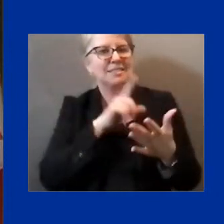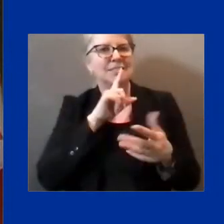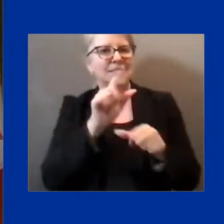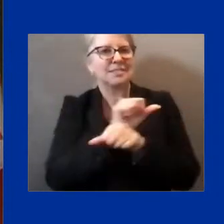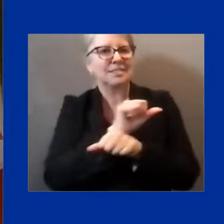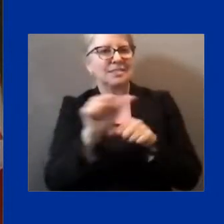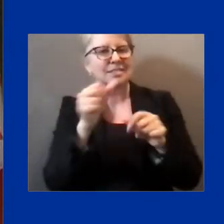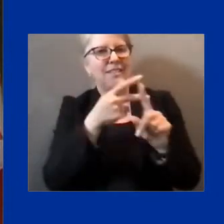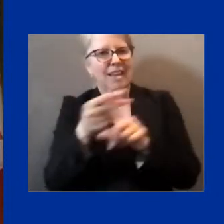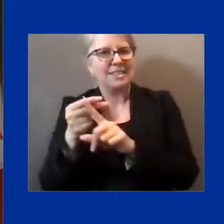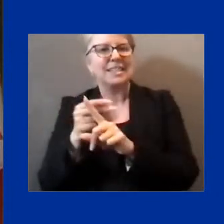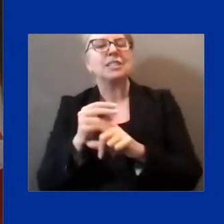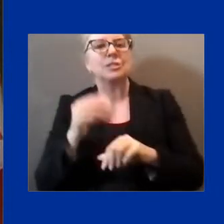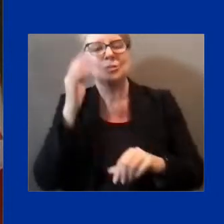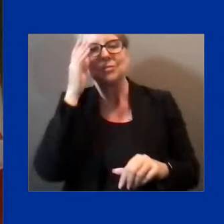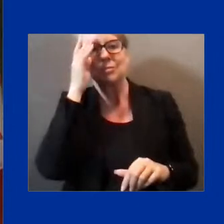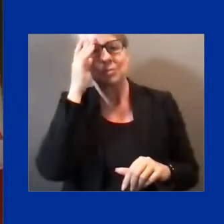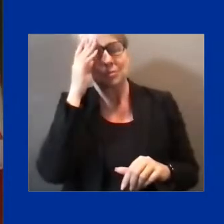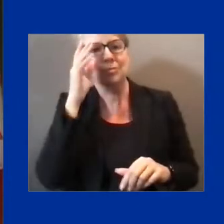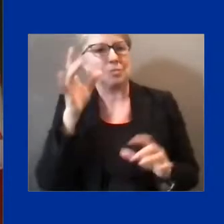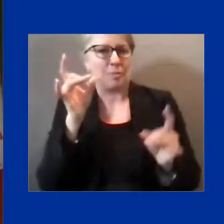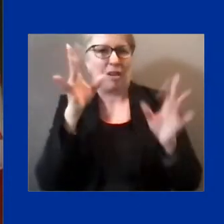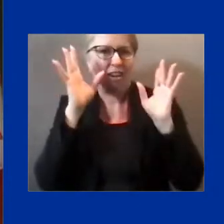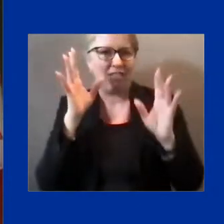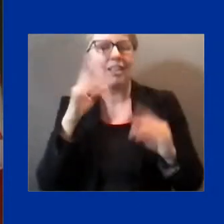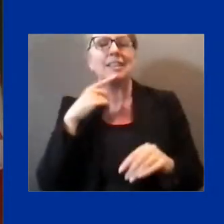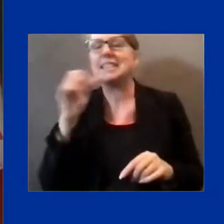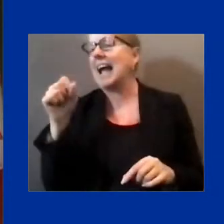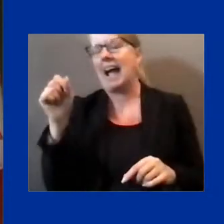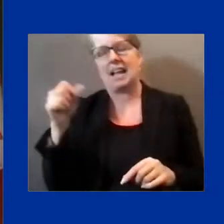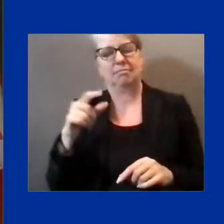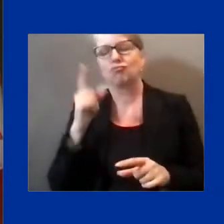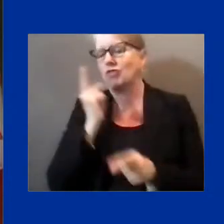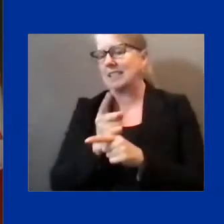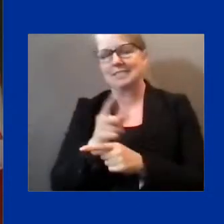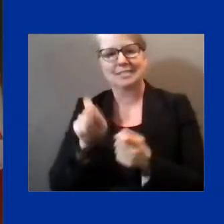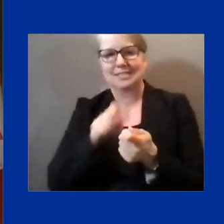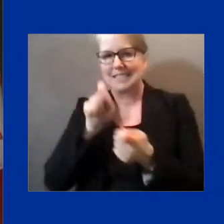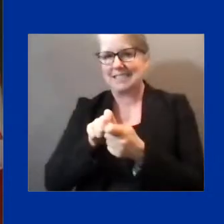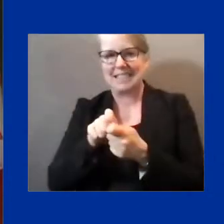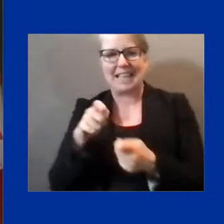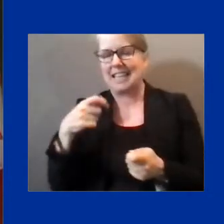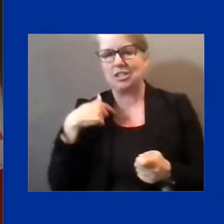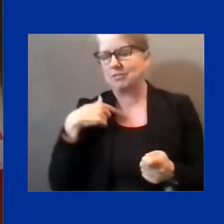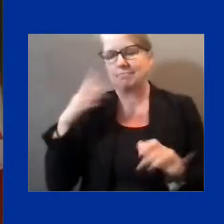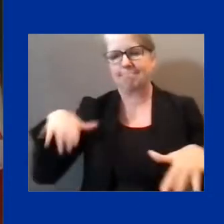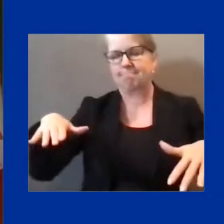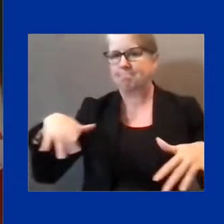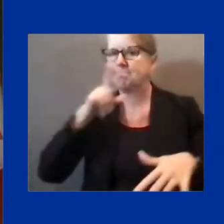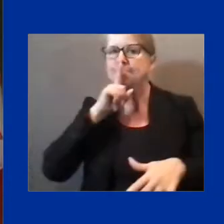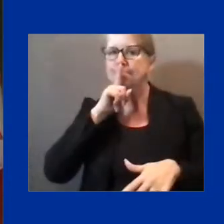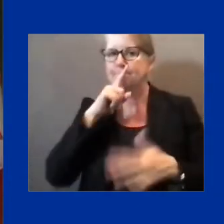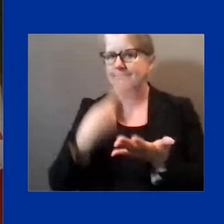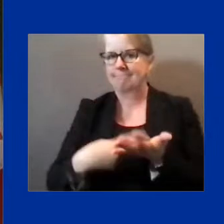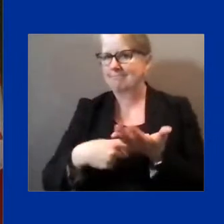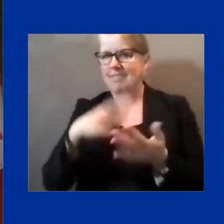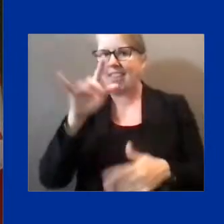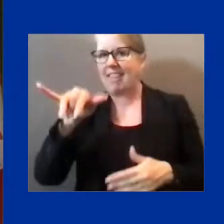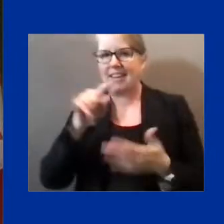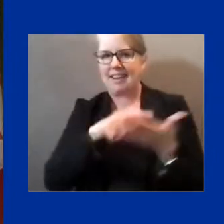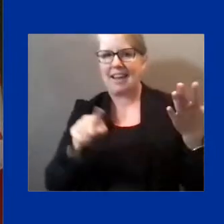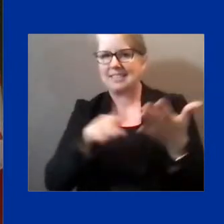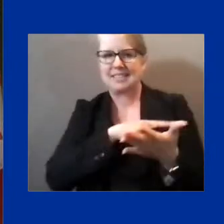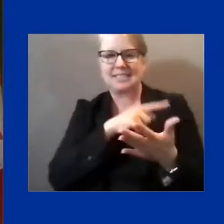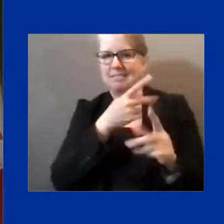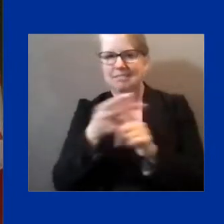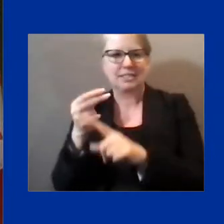first vaccinations. Absolutely. Absolutely. We don't want to go there. So let's not get there yet, because what I said at the beginning, that's not what we're